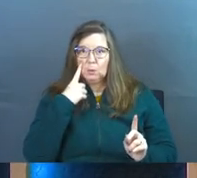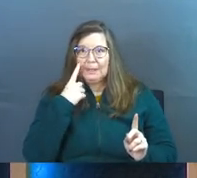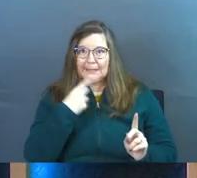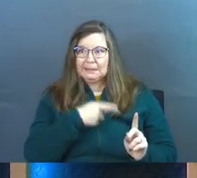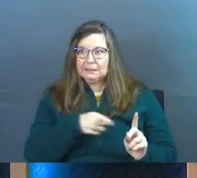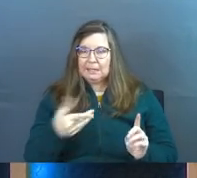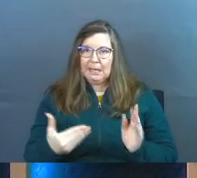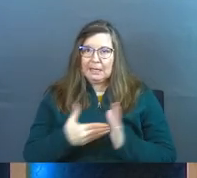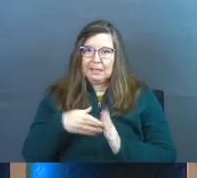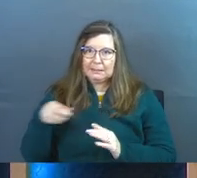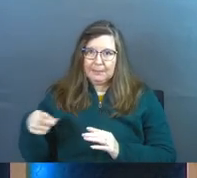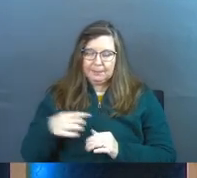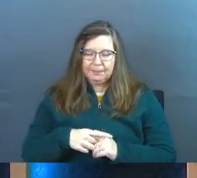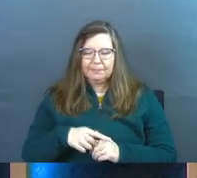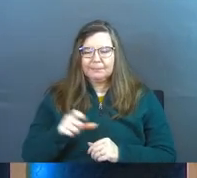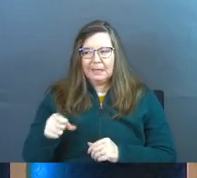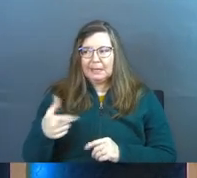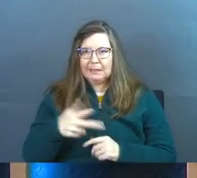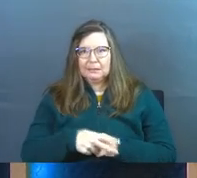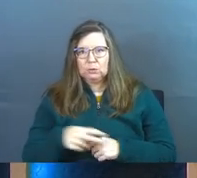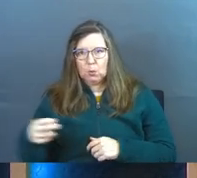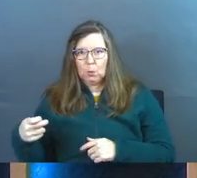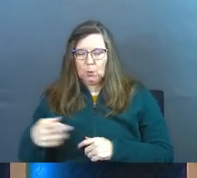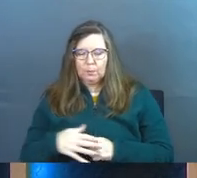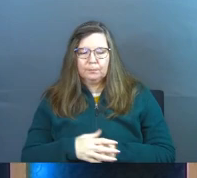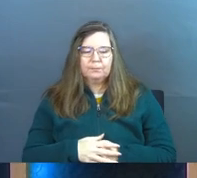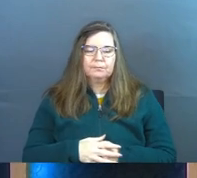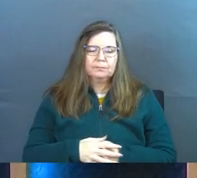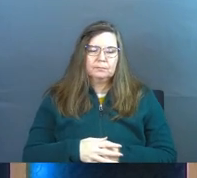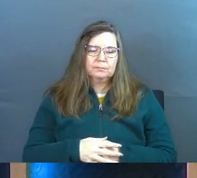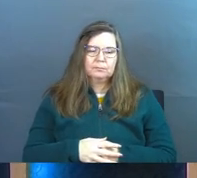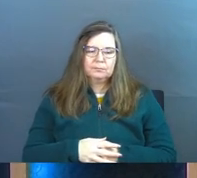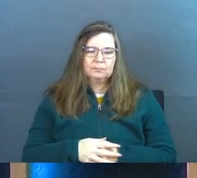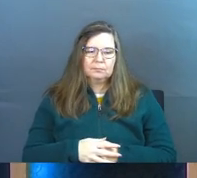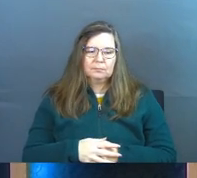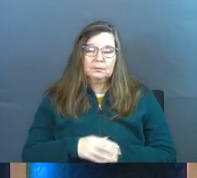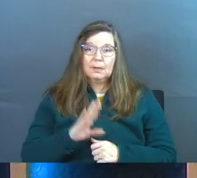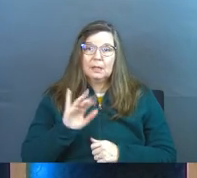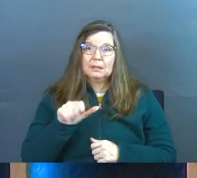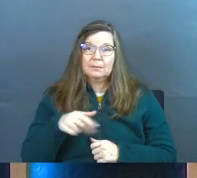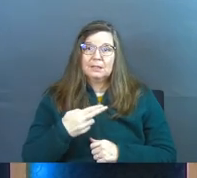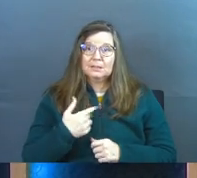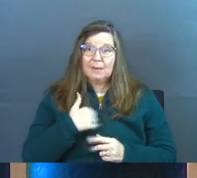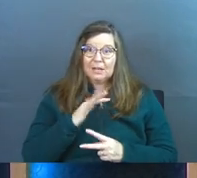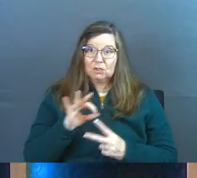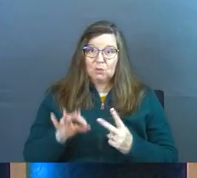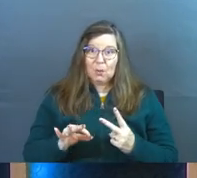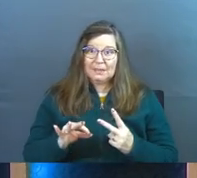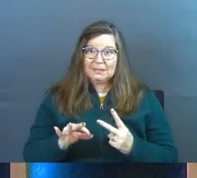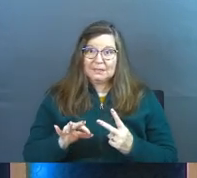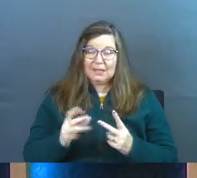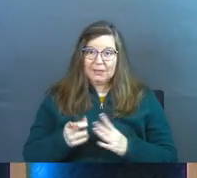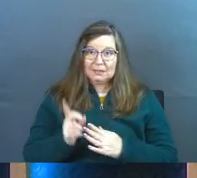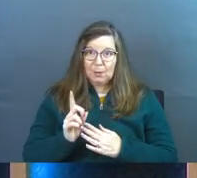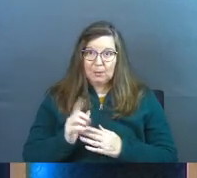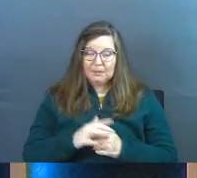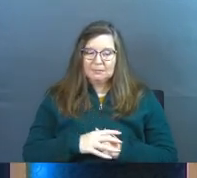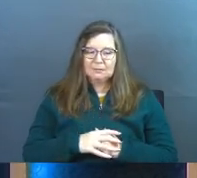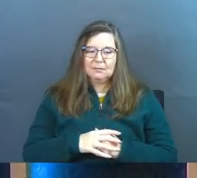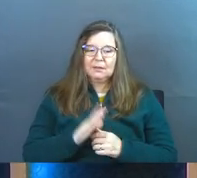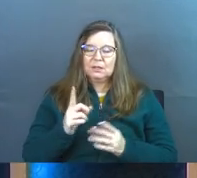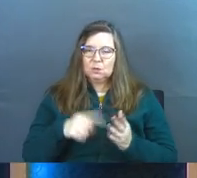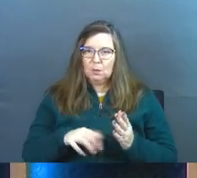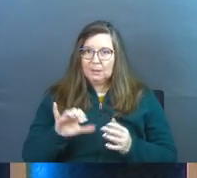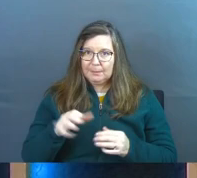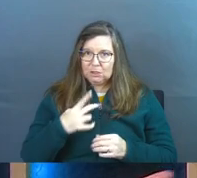star witness against him that, yeah, he did this thing. And the bishop has a choice right here in this moment. So